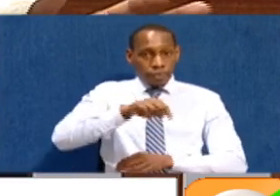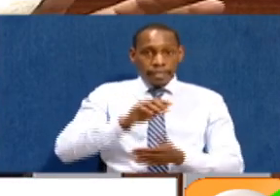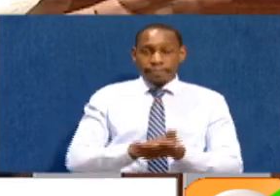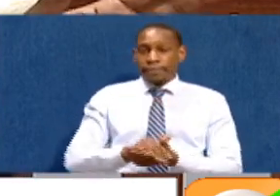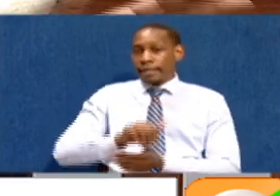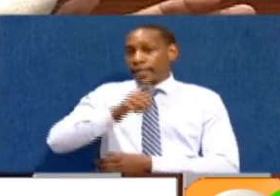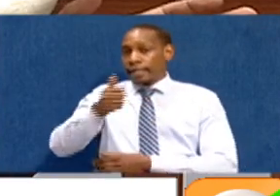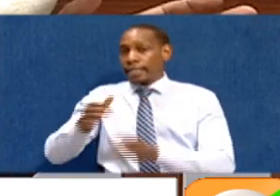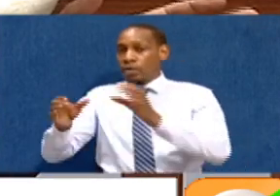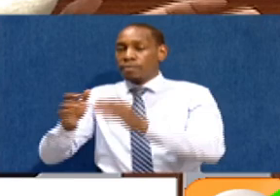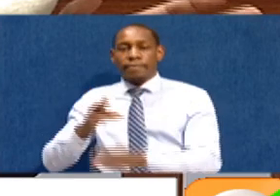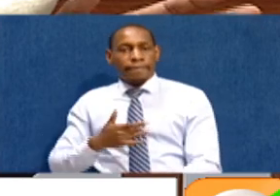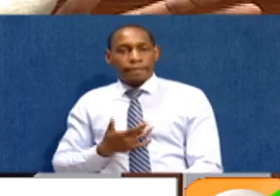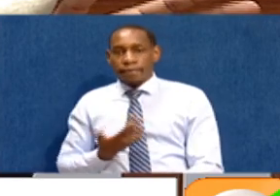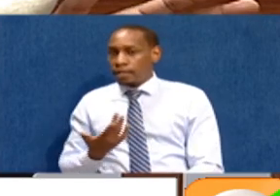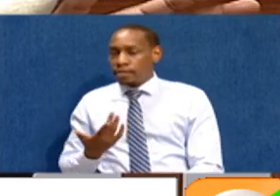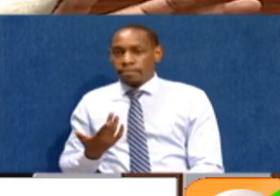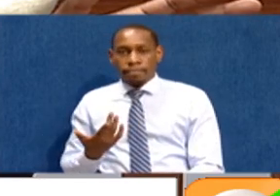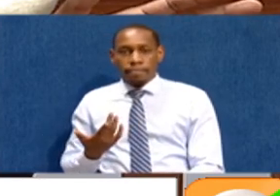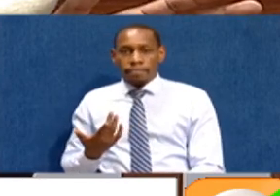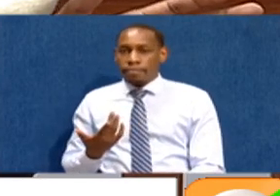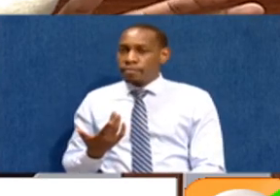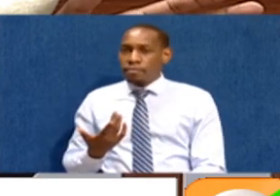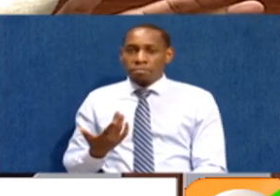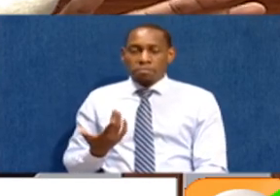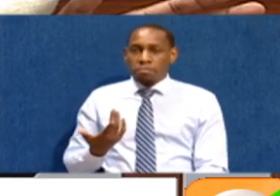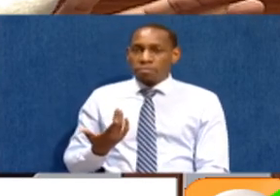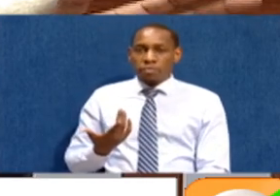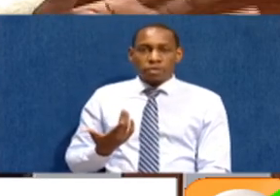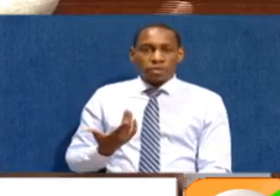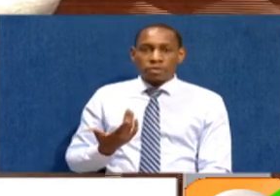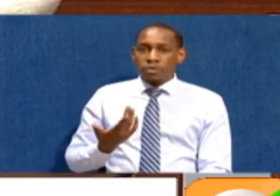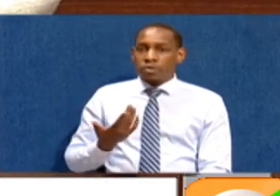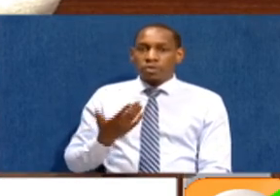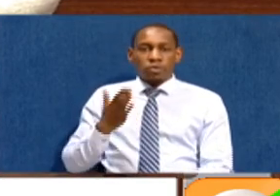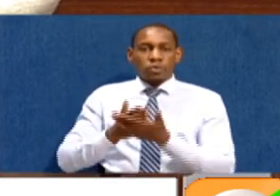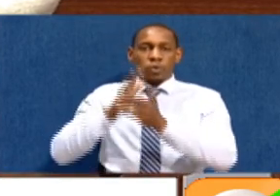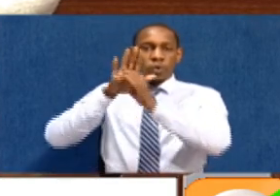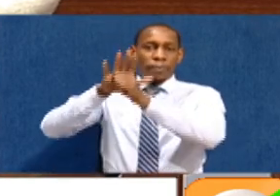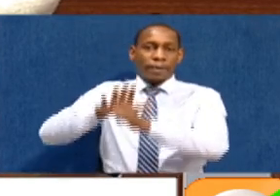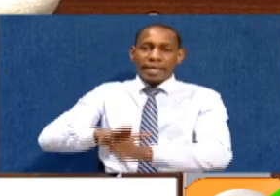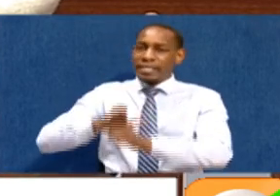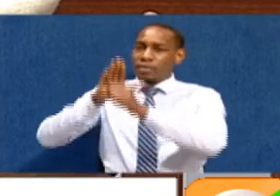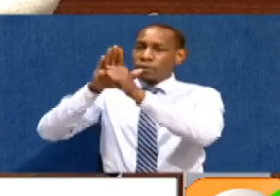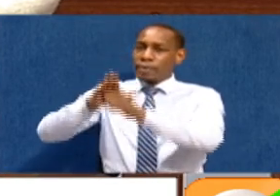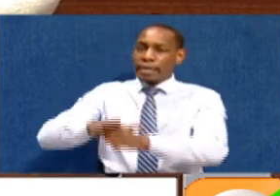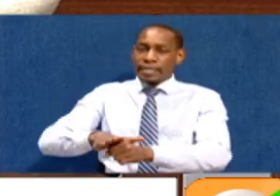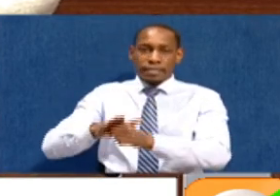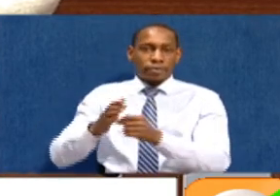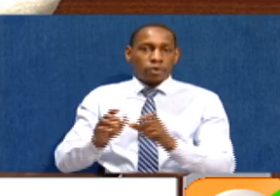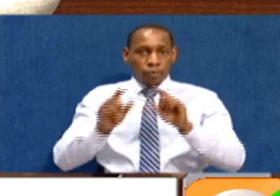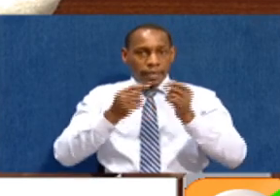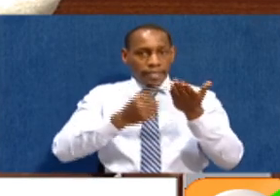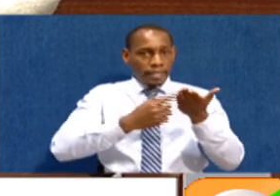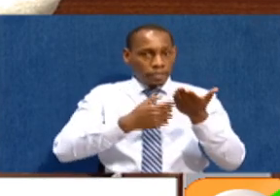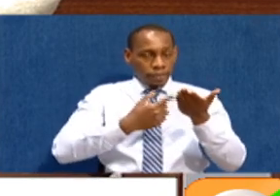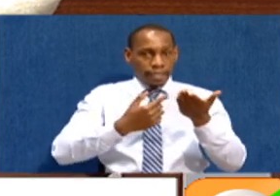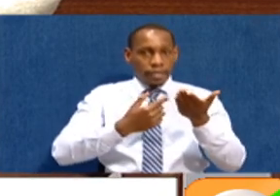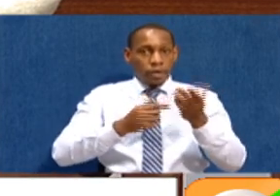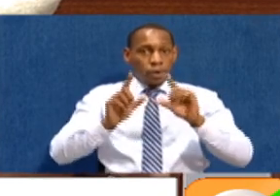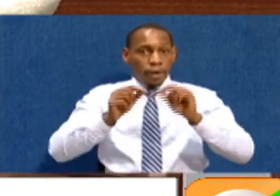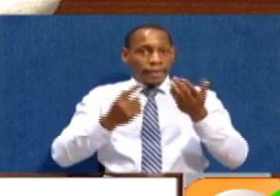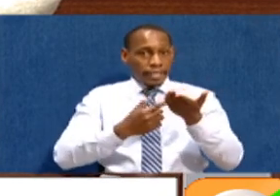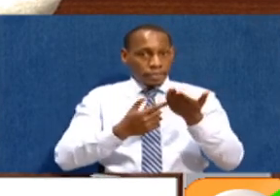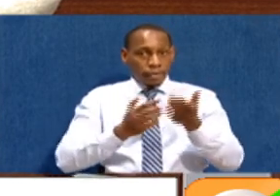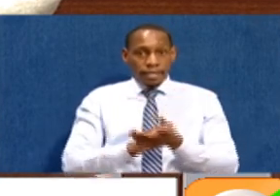there are those who feel that they have been downtrodden. In Kiswahili, they say it very well, and allow me to use